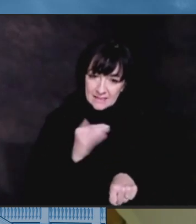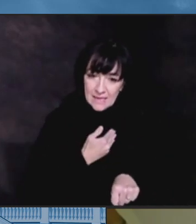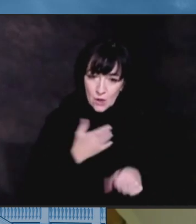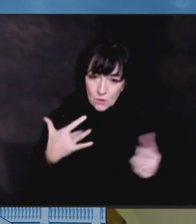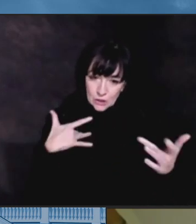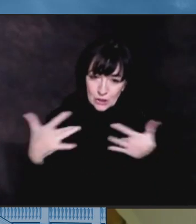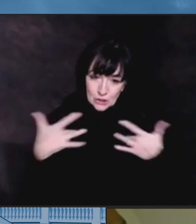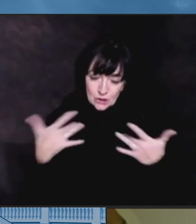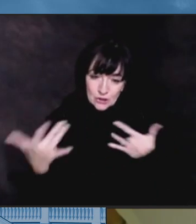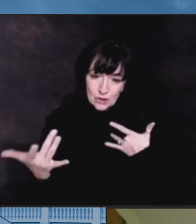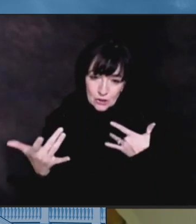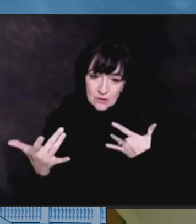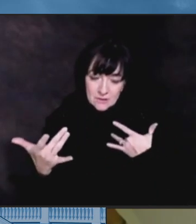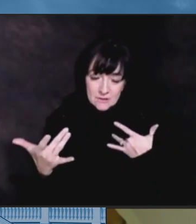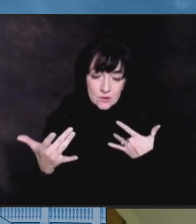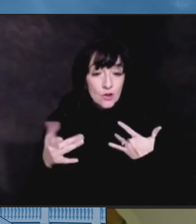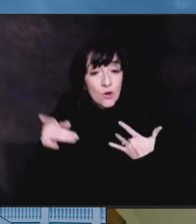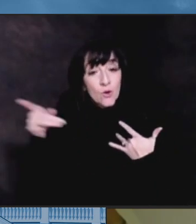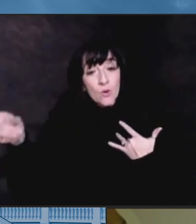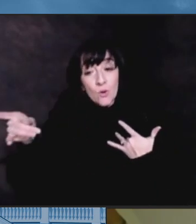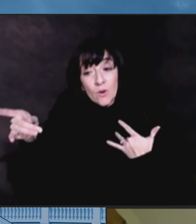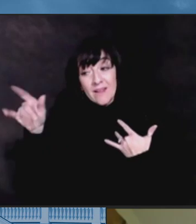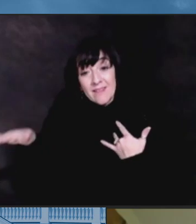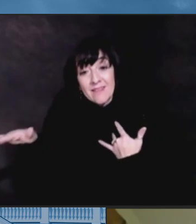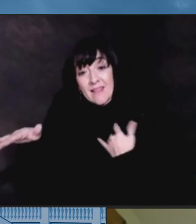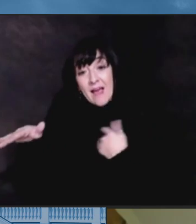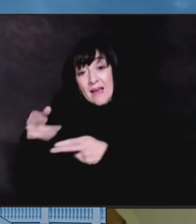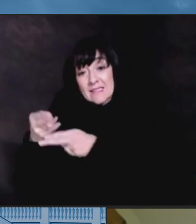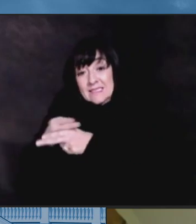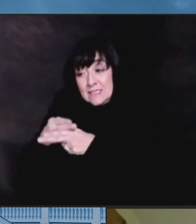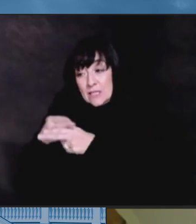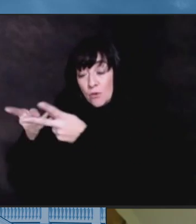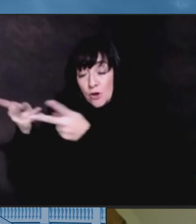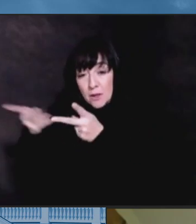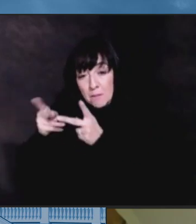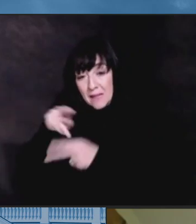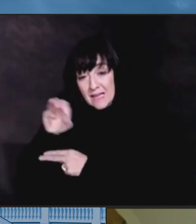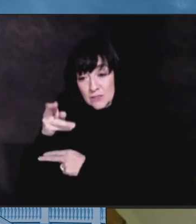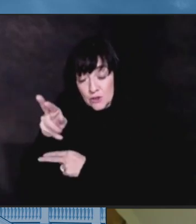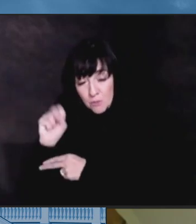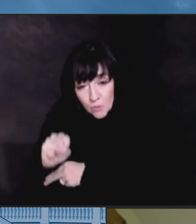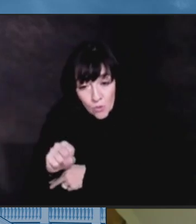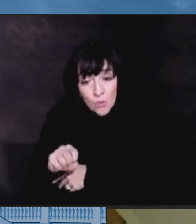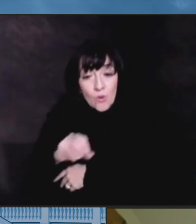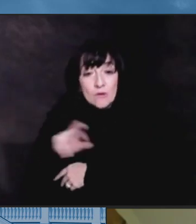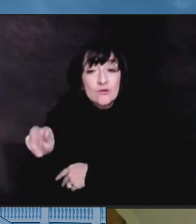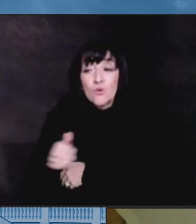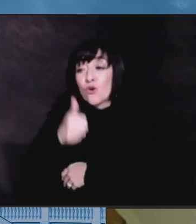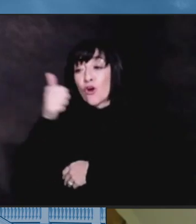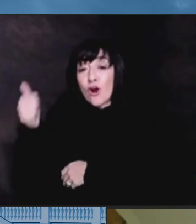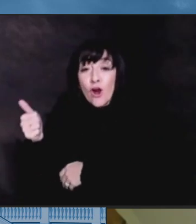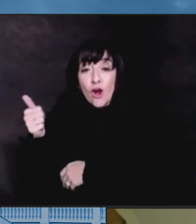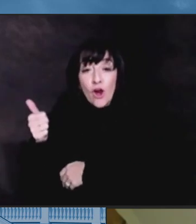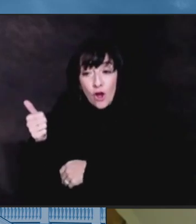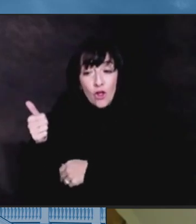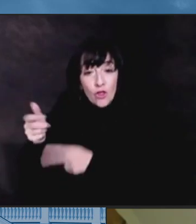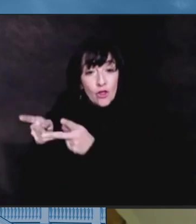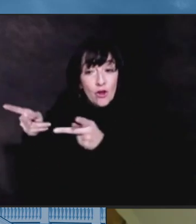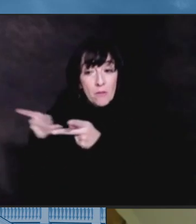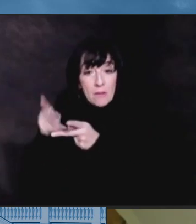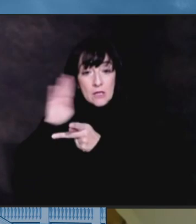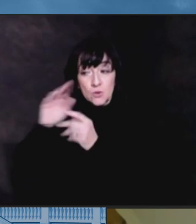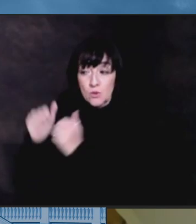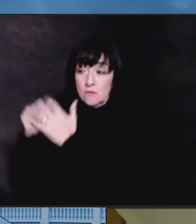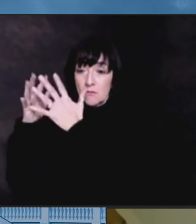to stand up at Nemours, or a facility that's, there in the existing building, like